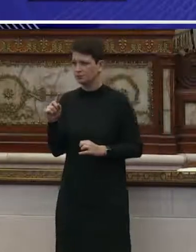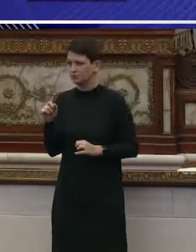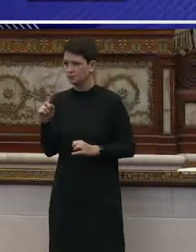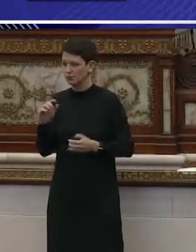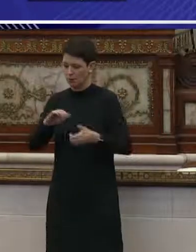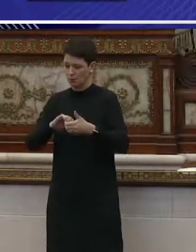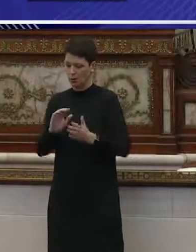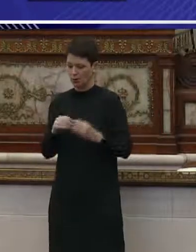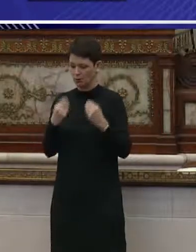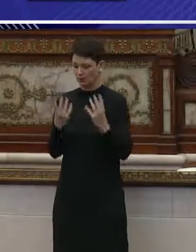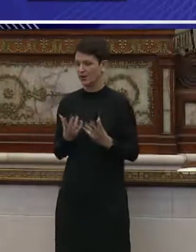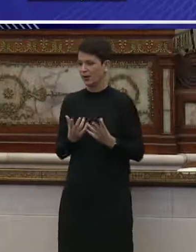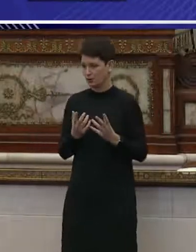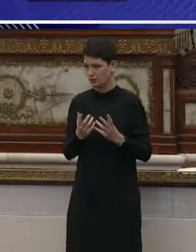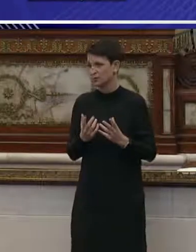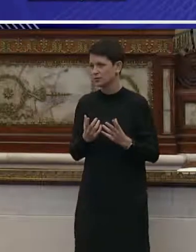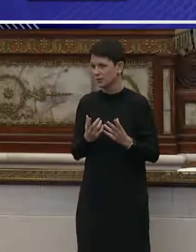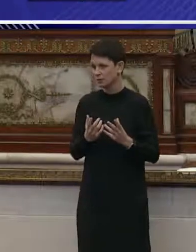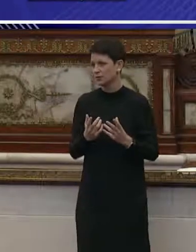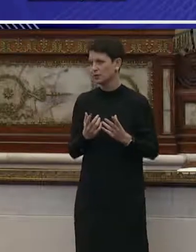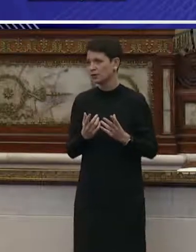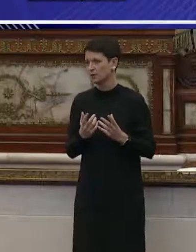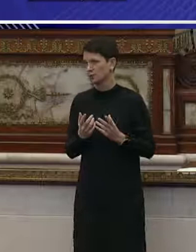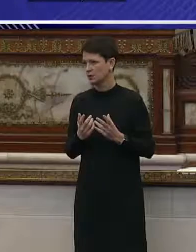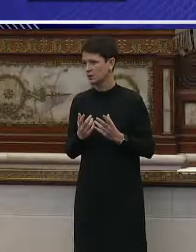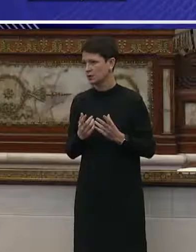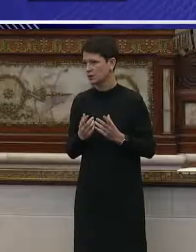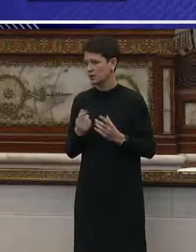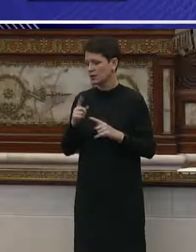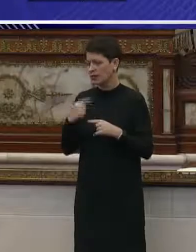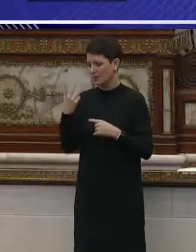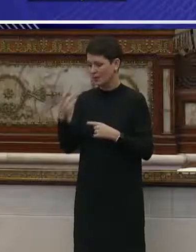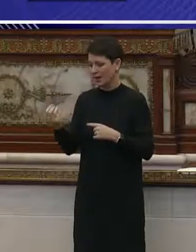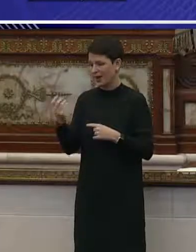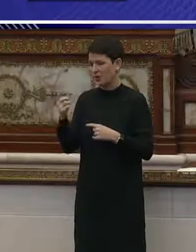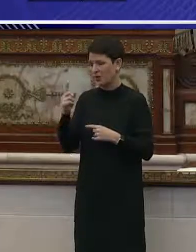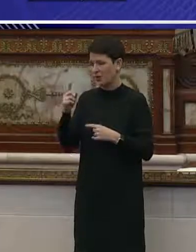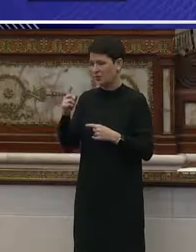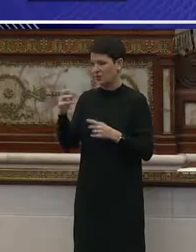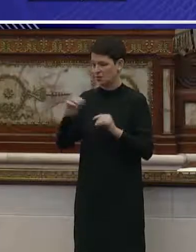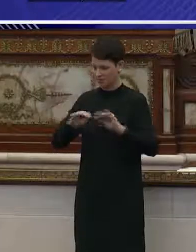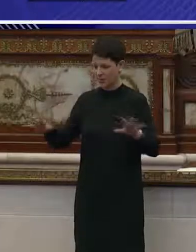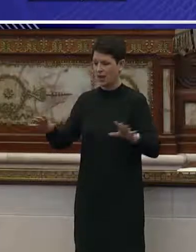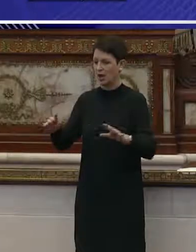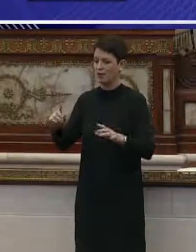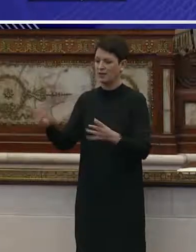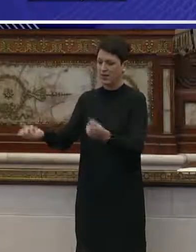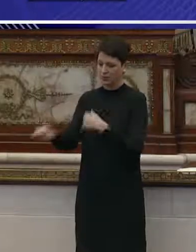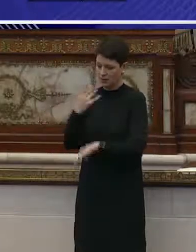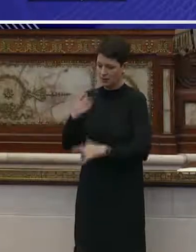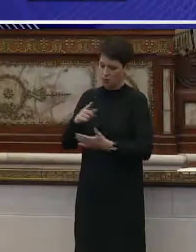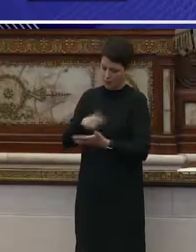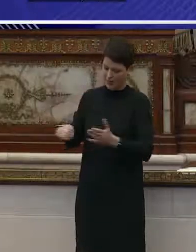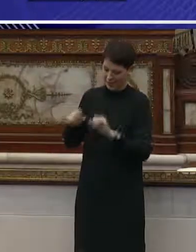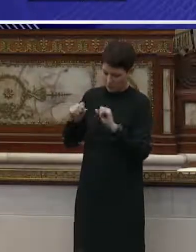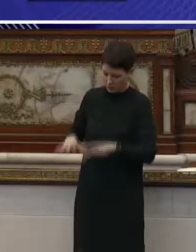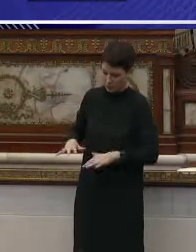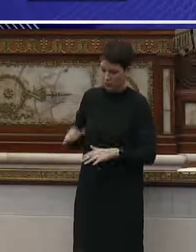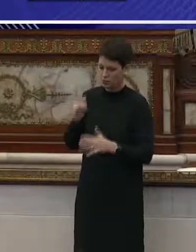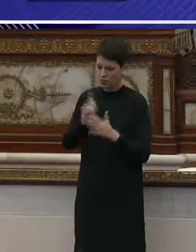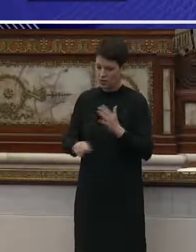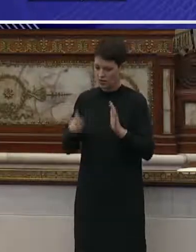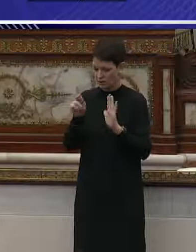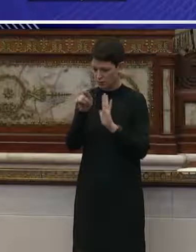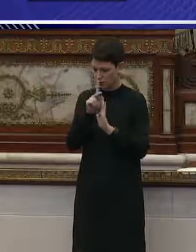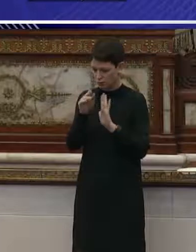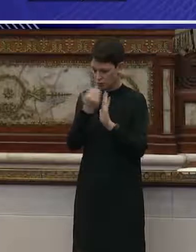partner providers, all right, that had gone out and you canceled, because, and rightfully so, to take a look at our protocols